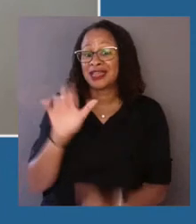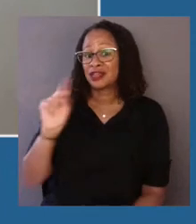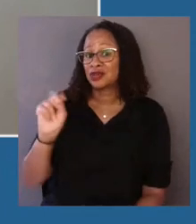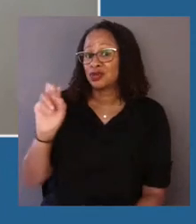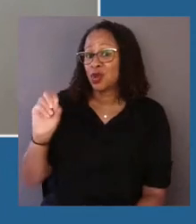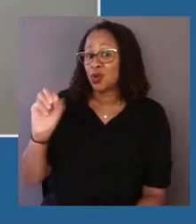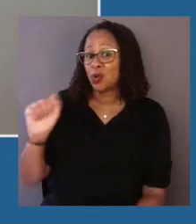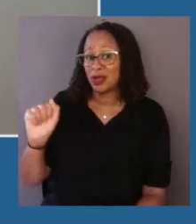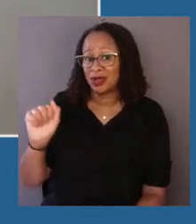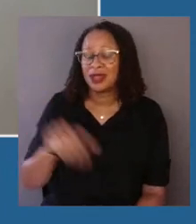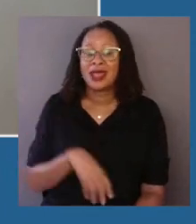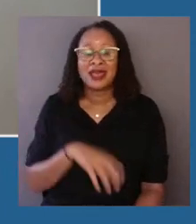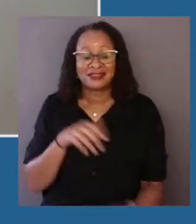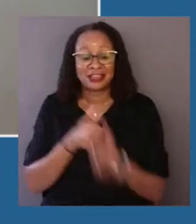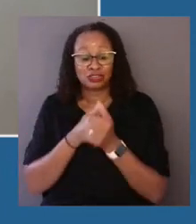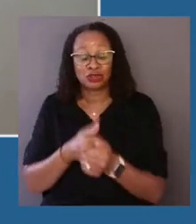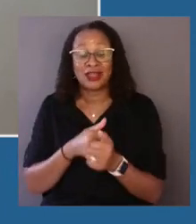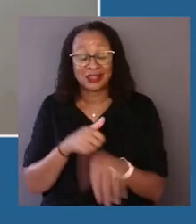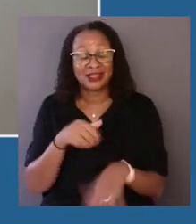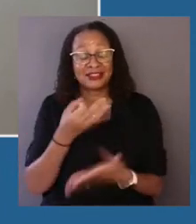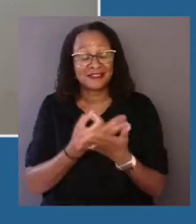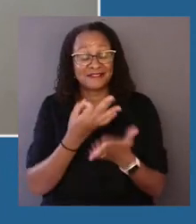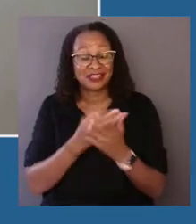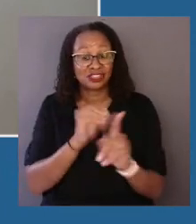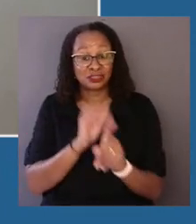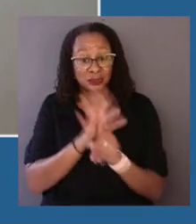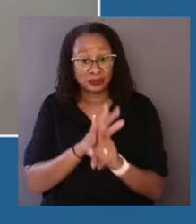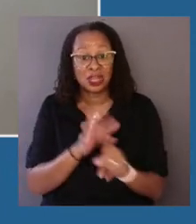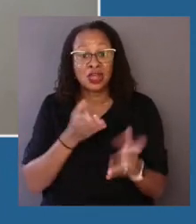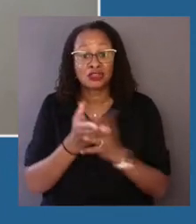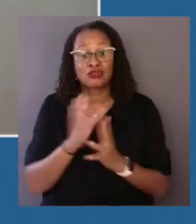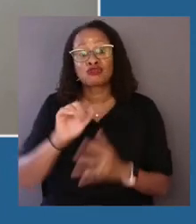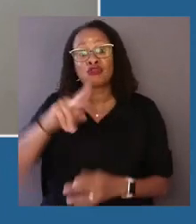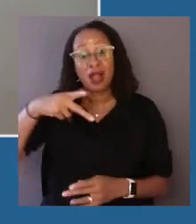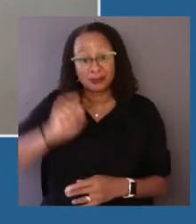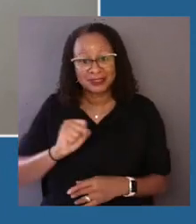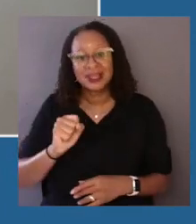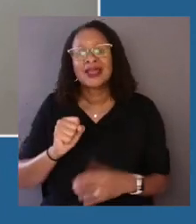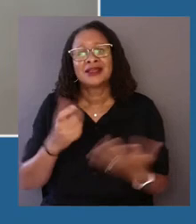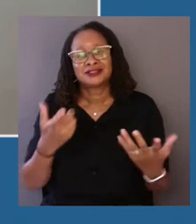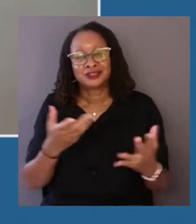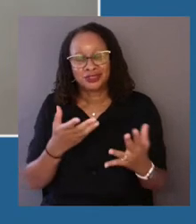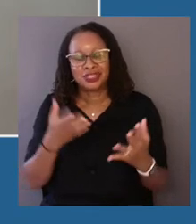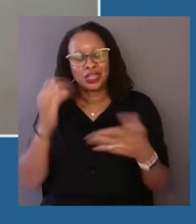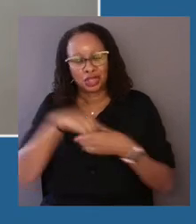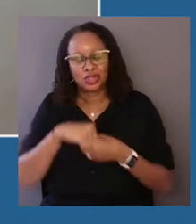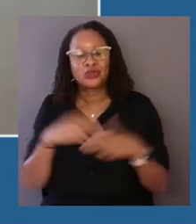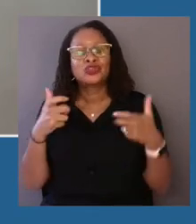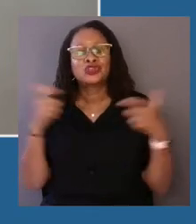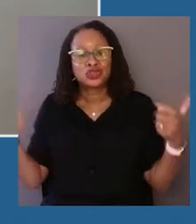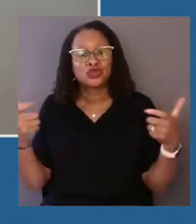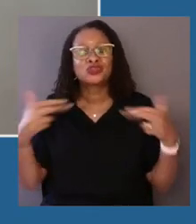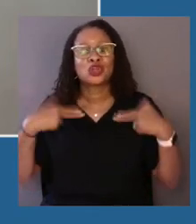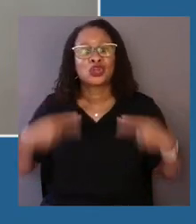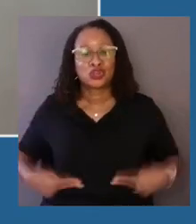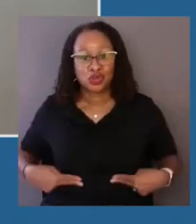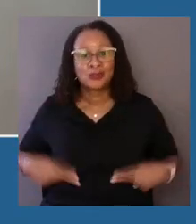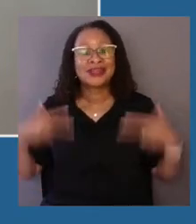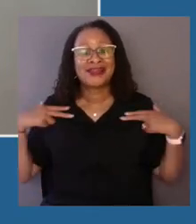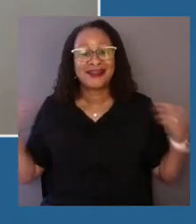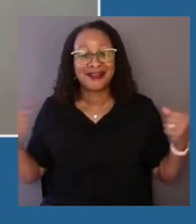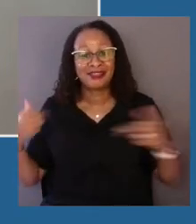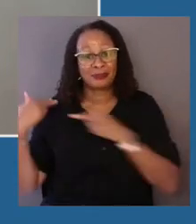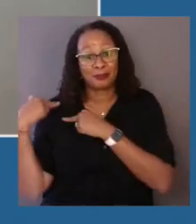of climate disasters to property and crops to also include the huge human health burden of these problems, because our